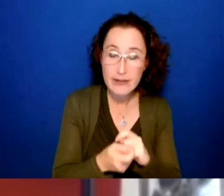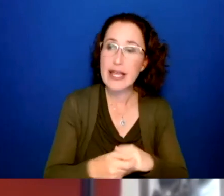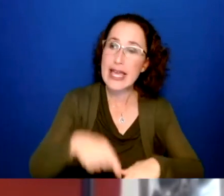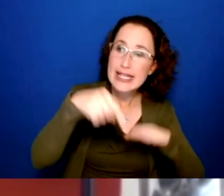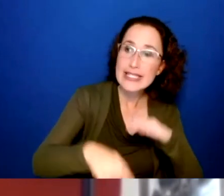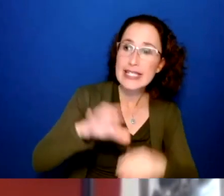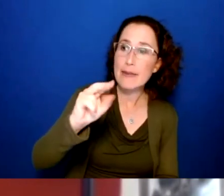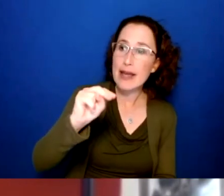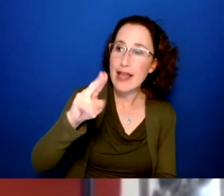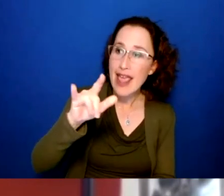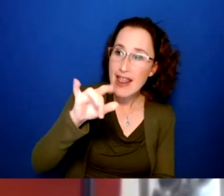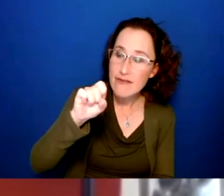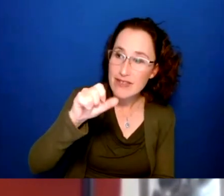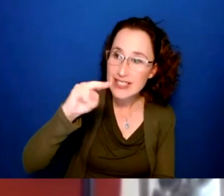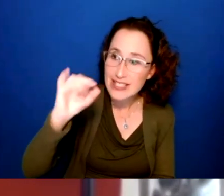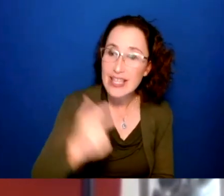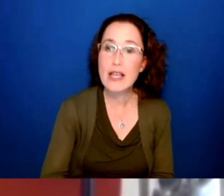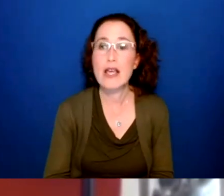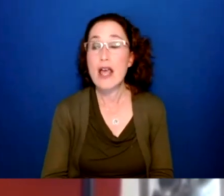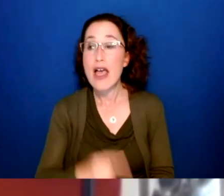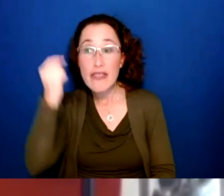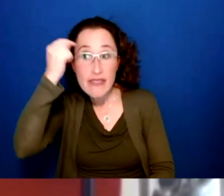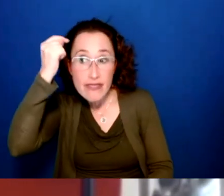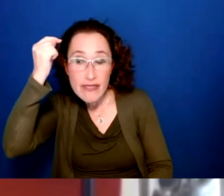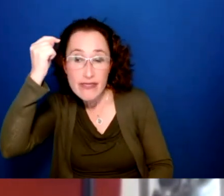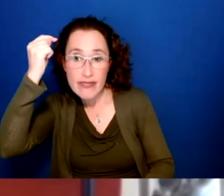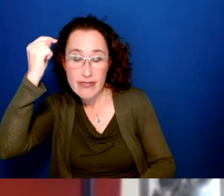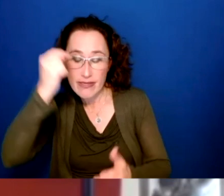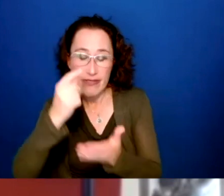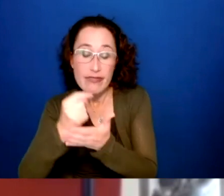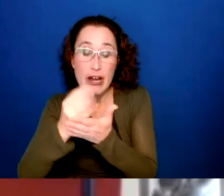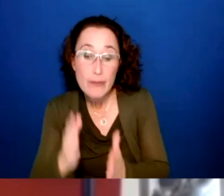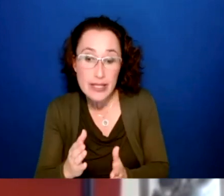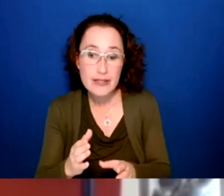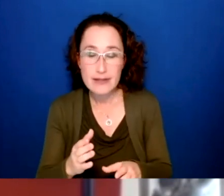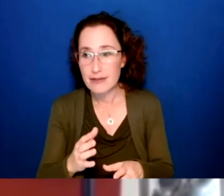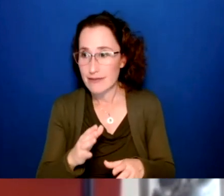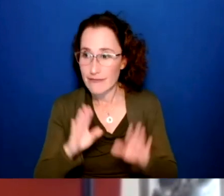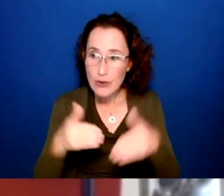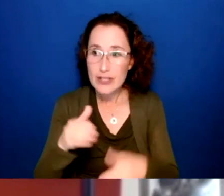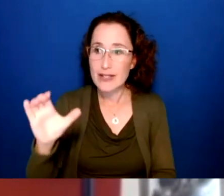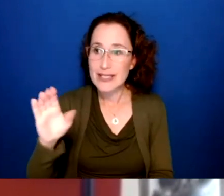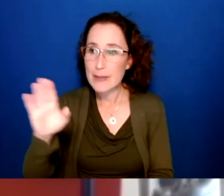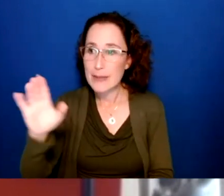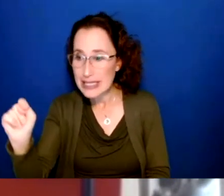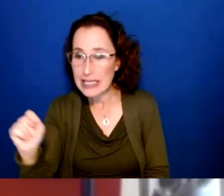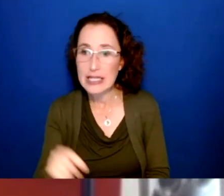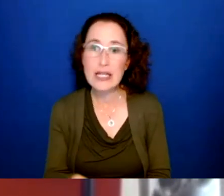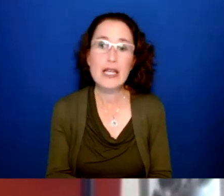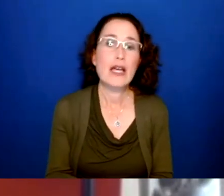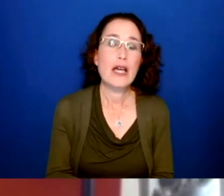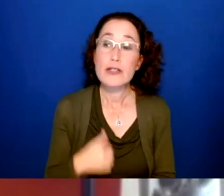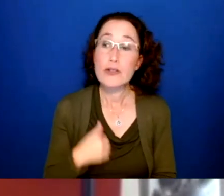and therapists who work in things like motivational interviewing and CBT, and did all that in person as well, embedded with all those